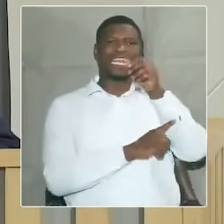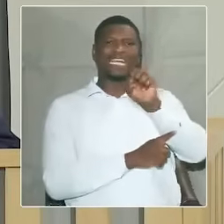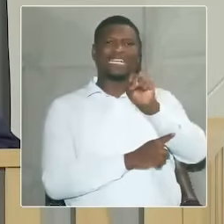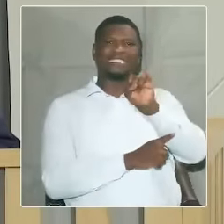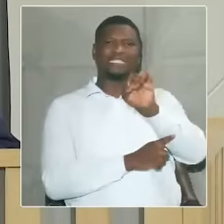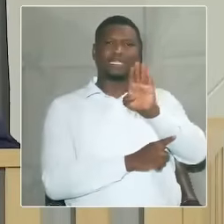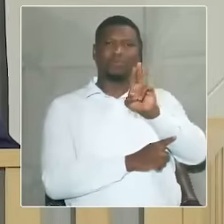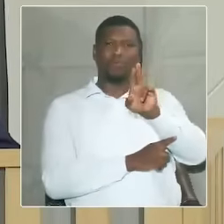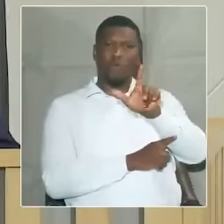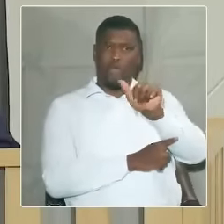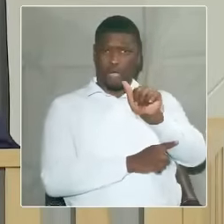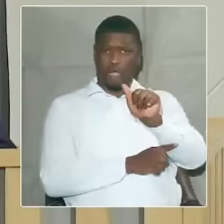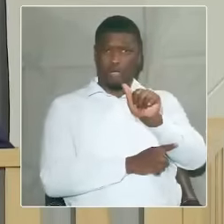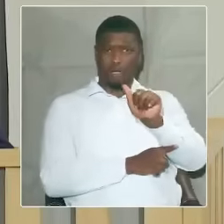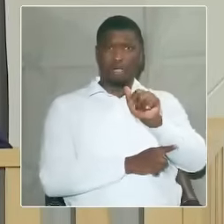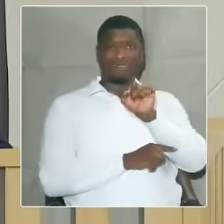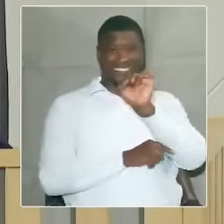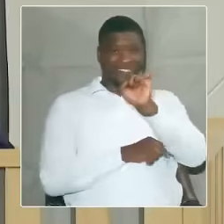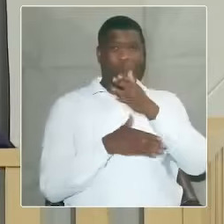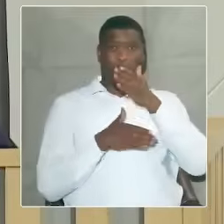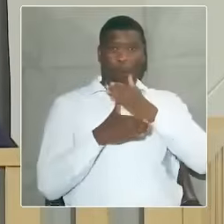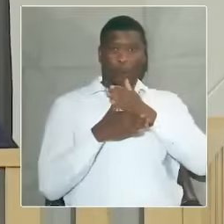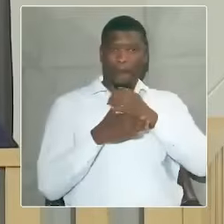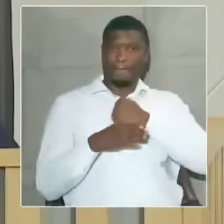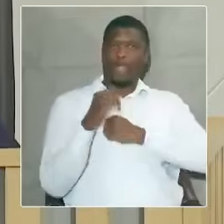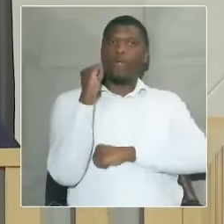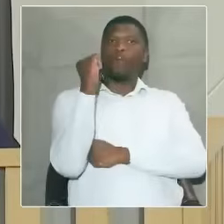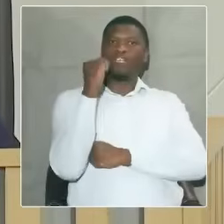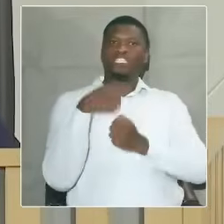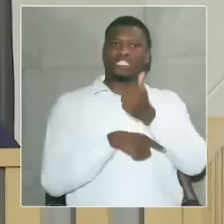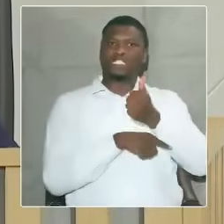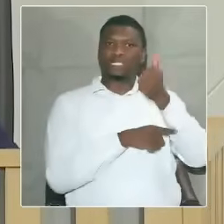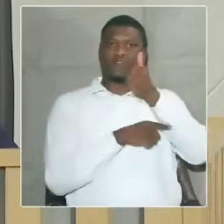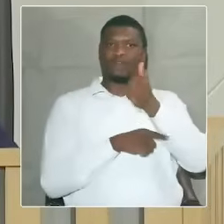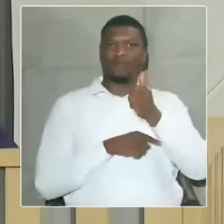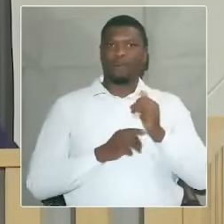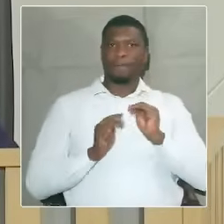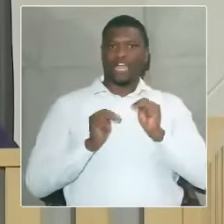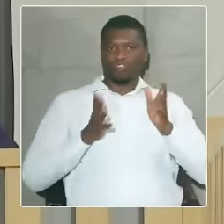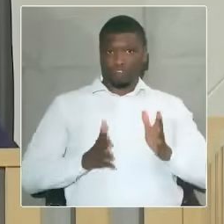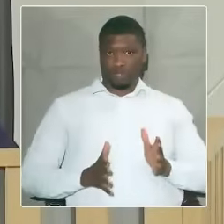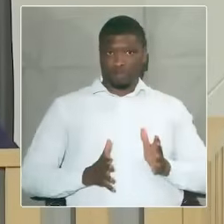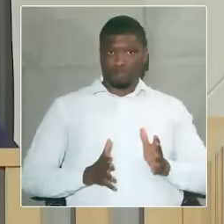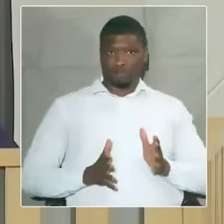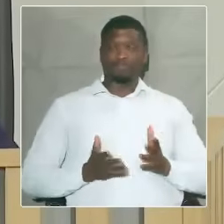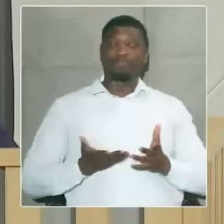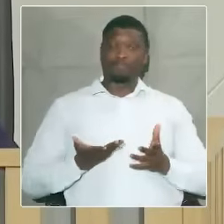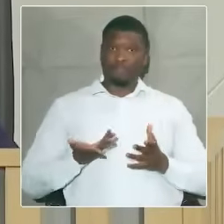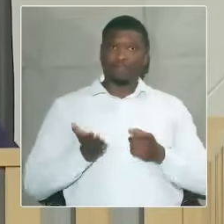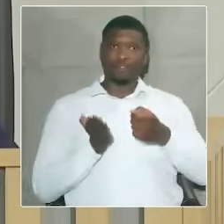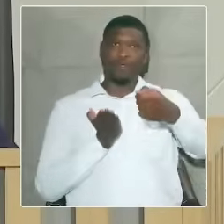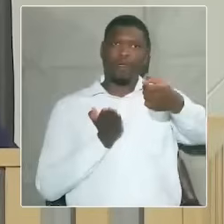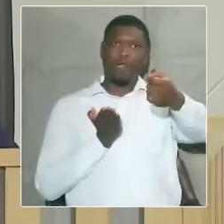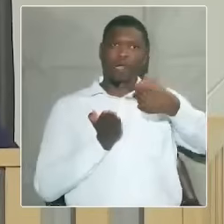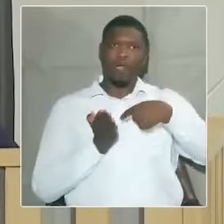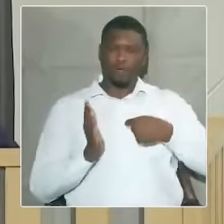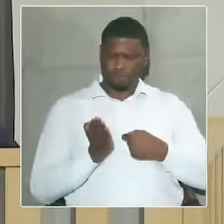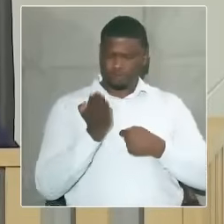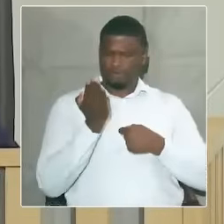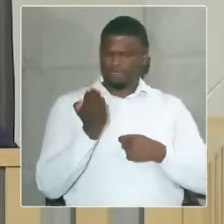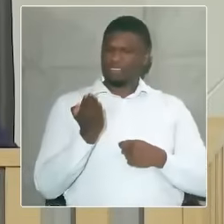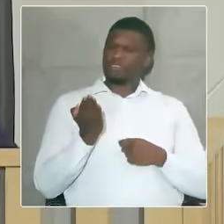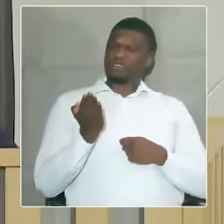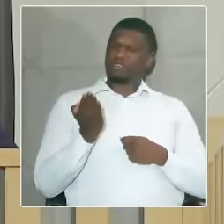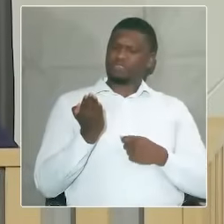my office as the executive manager. It has come, I had not seen the letter